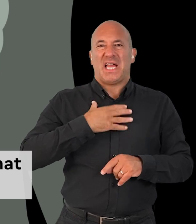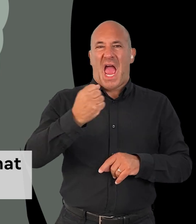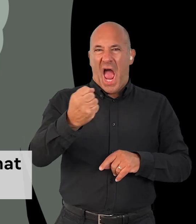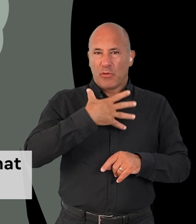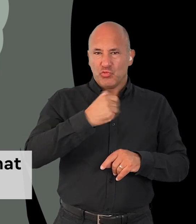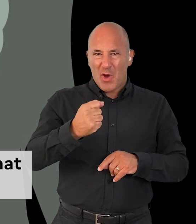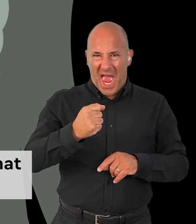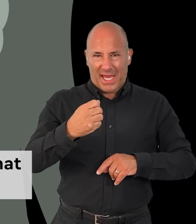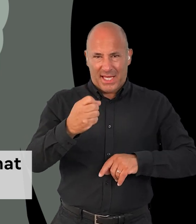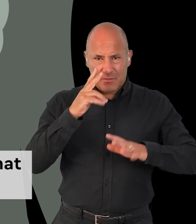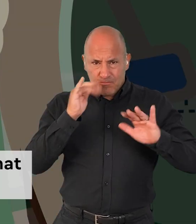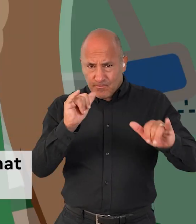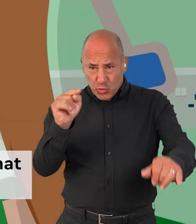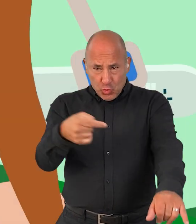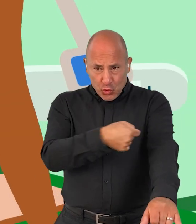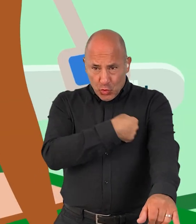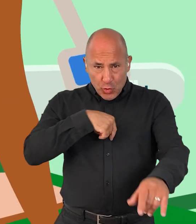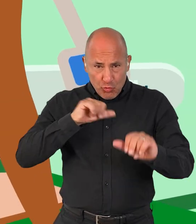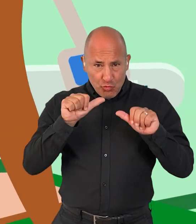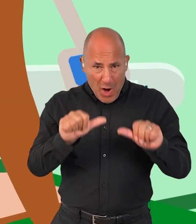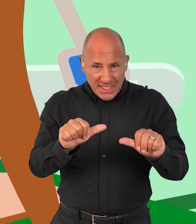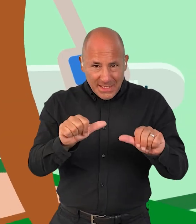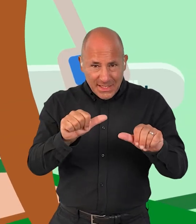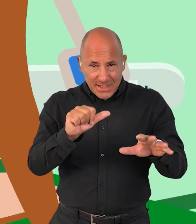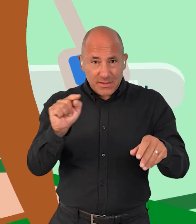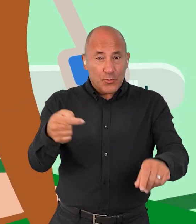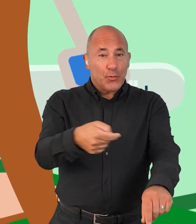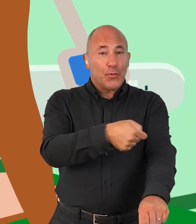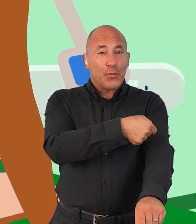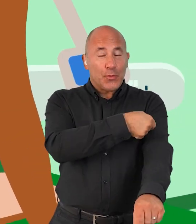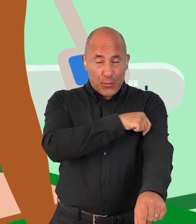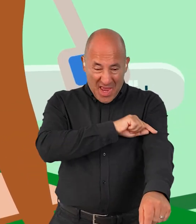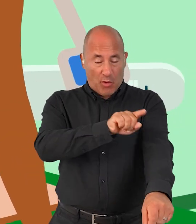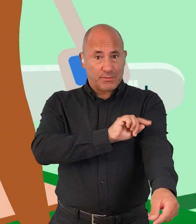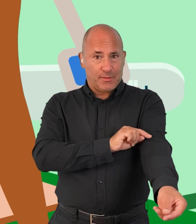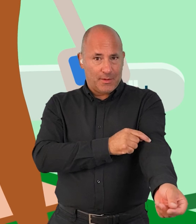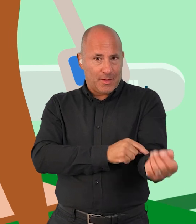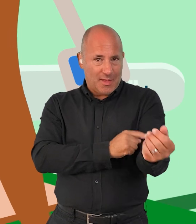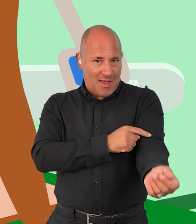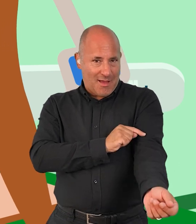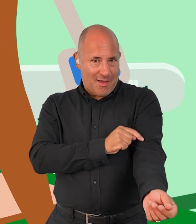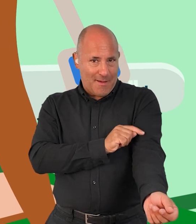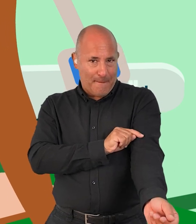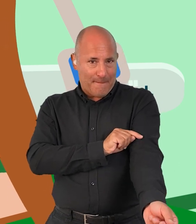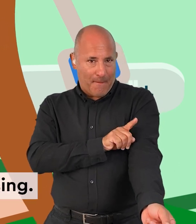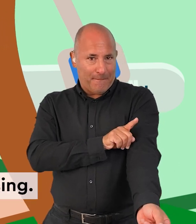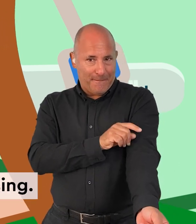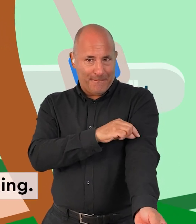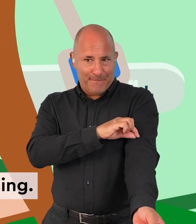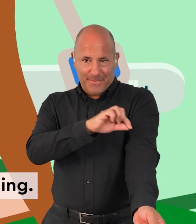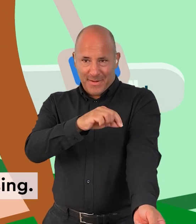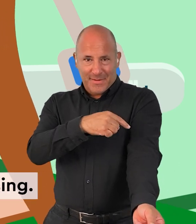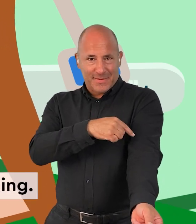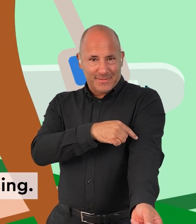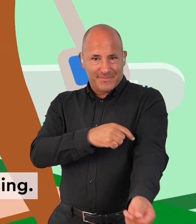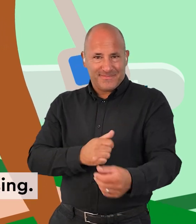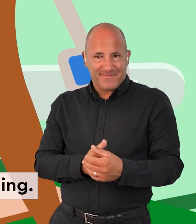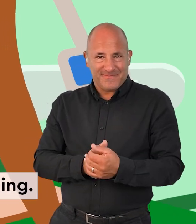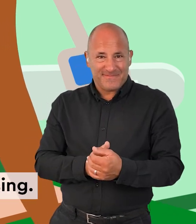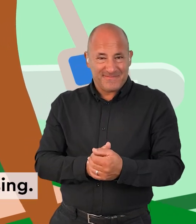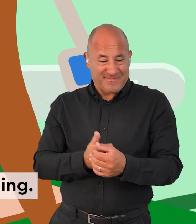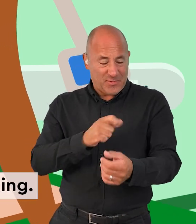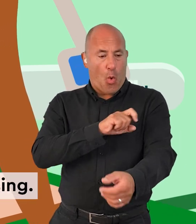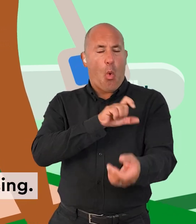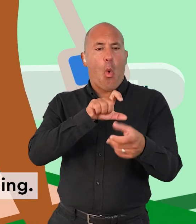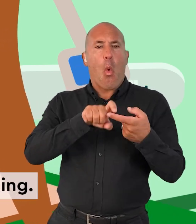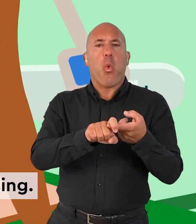the tube is in the right place. The end of the line comes out above the bend of the elbow. The PICC line will be held in place by a